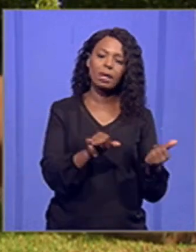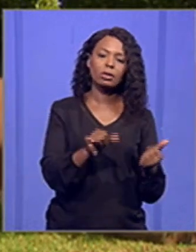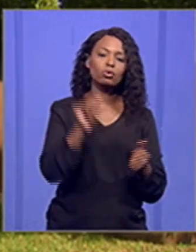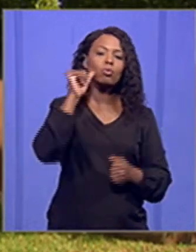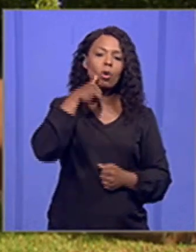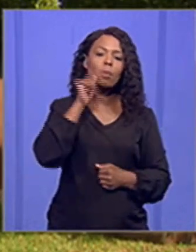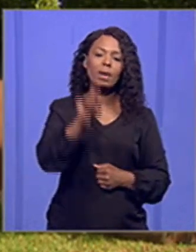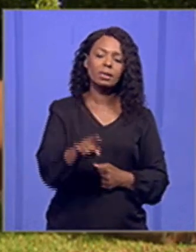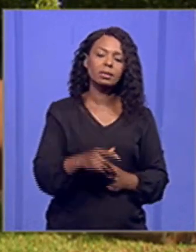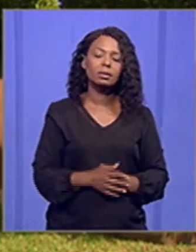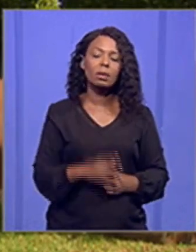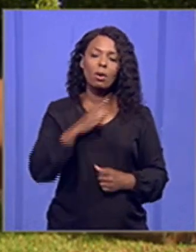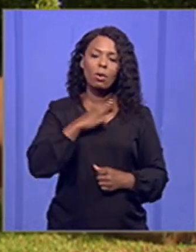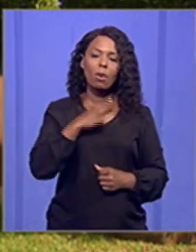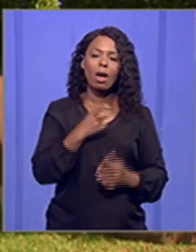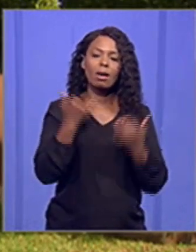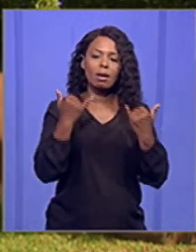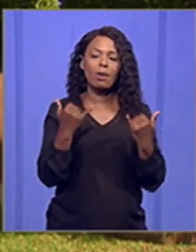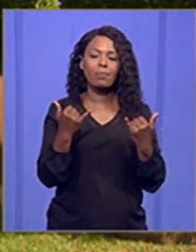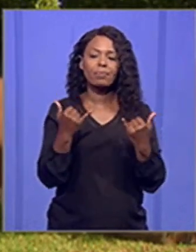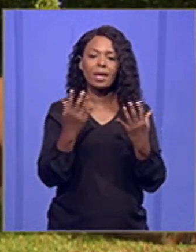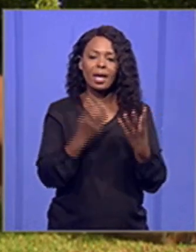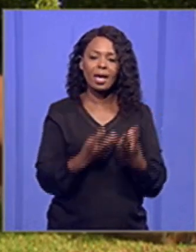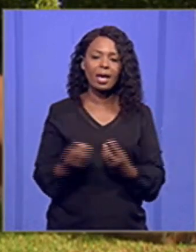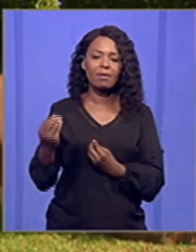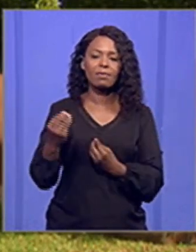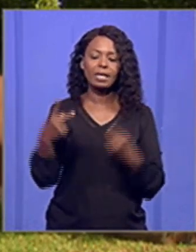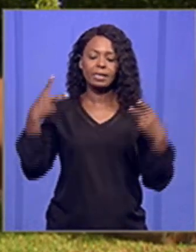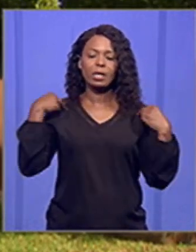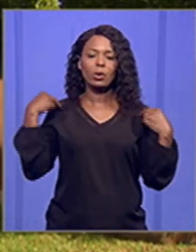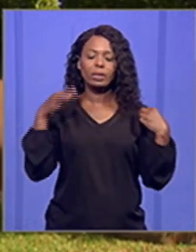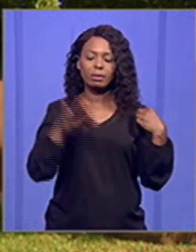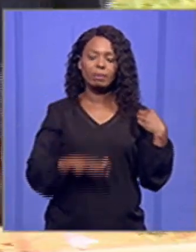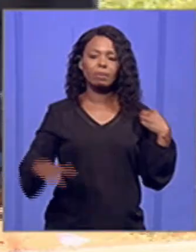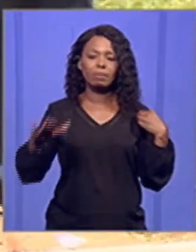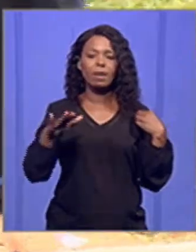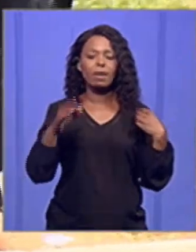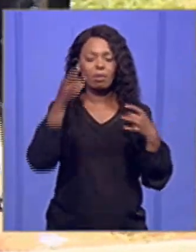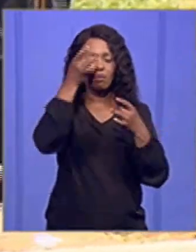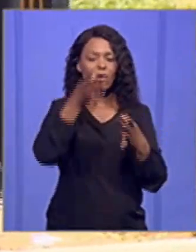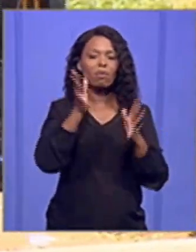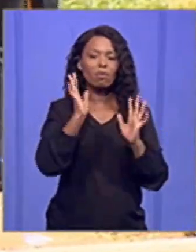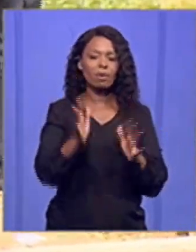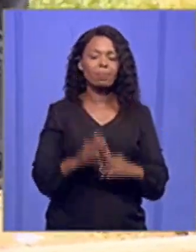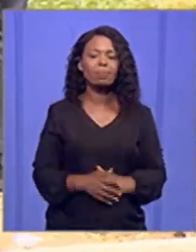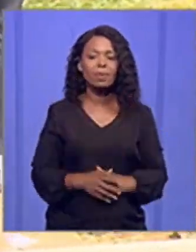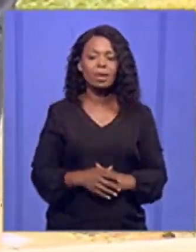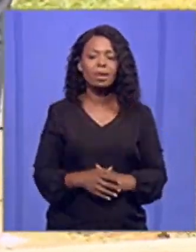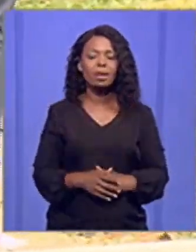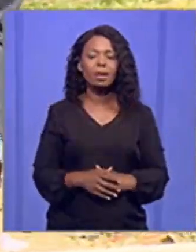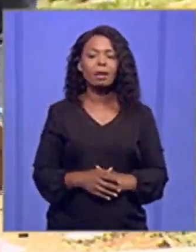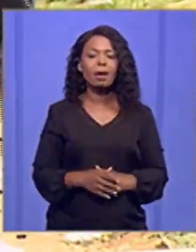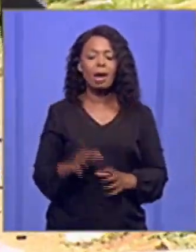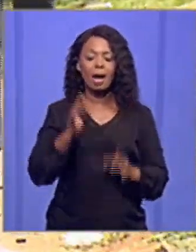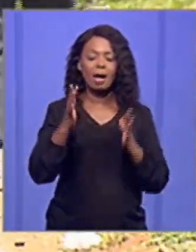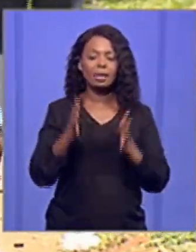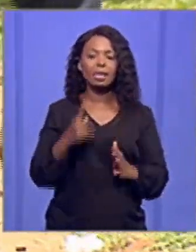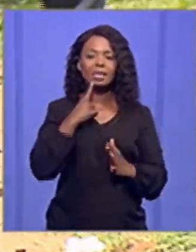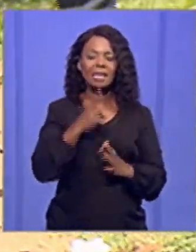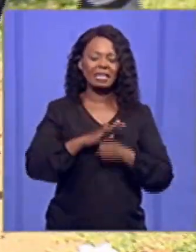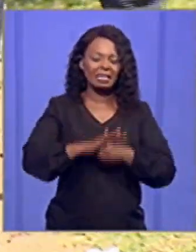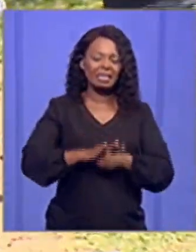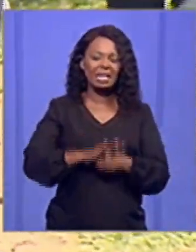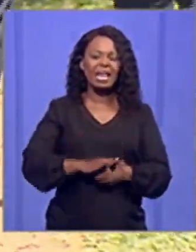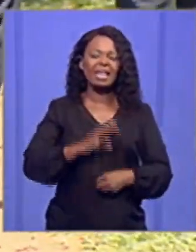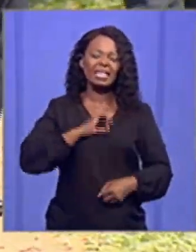tomorrow because we have ample security. It has been beefed up. Ditsebi di dumela gore kgatelelo ya monagano ga mmogo